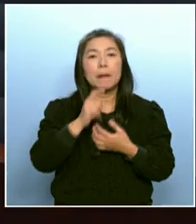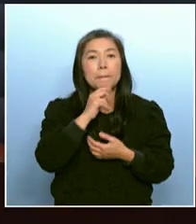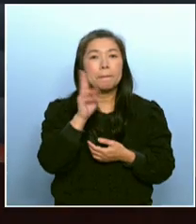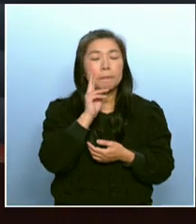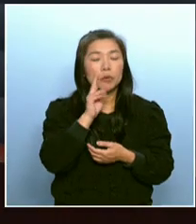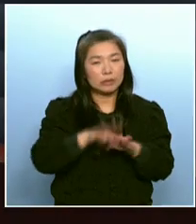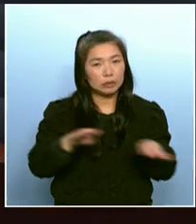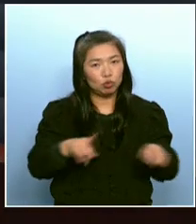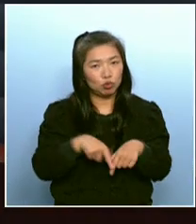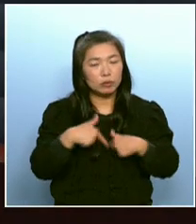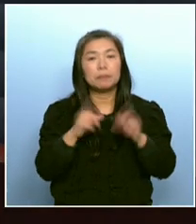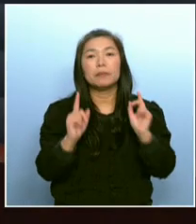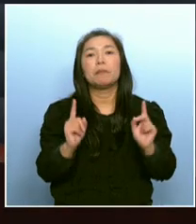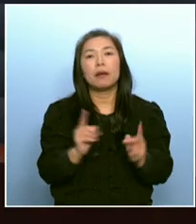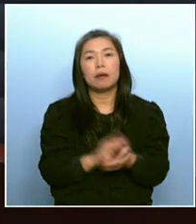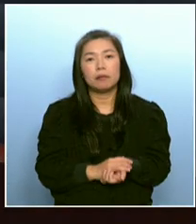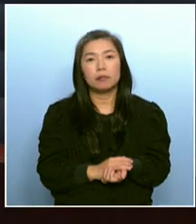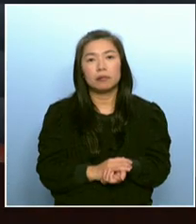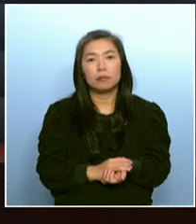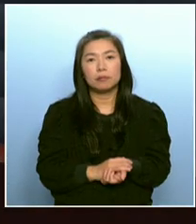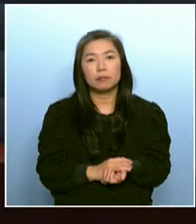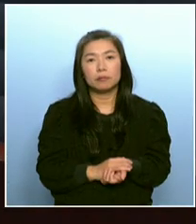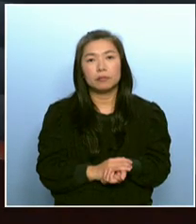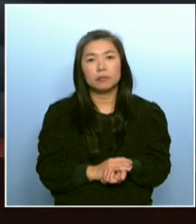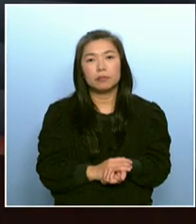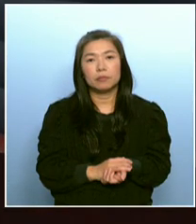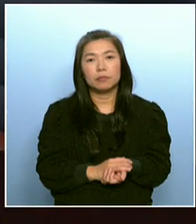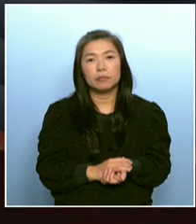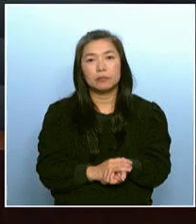mention the statistics in Kwun Tong district.